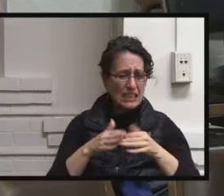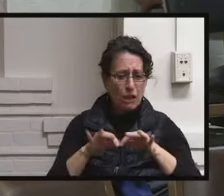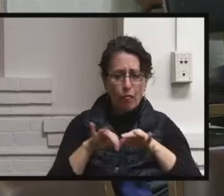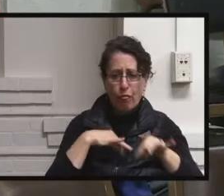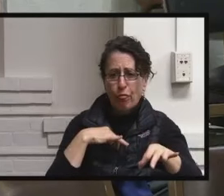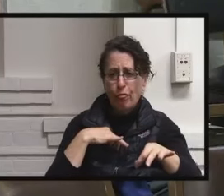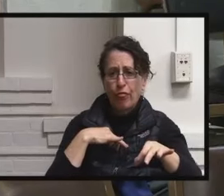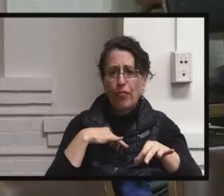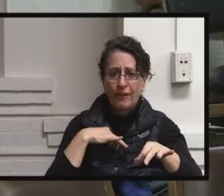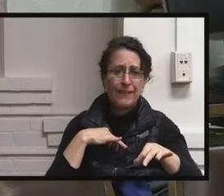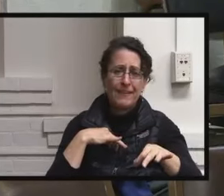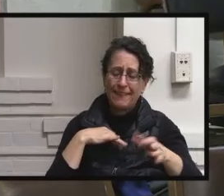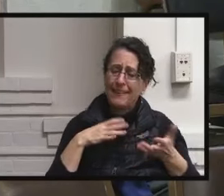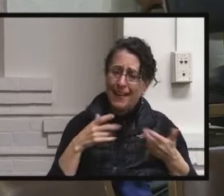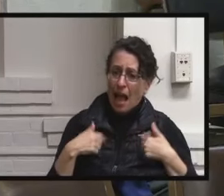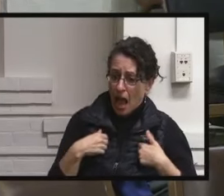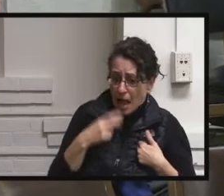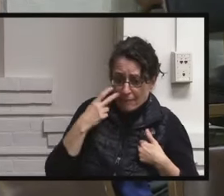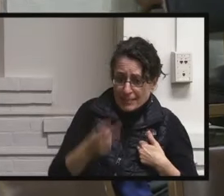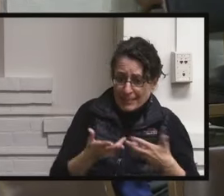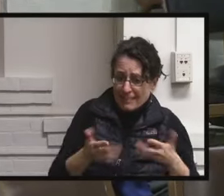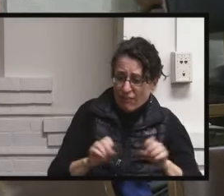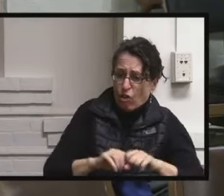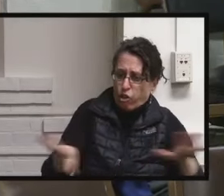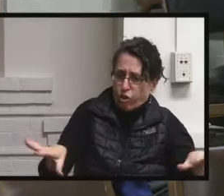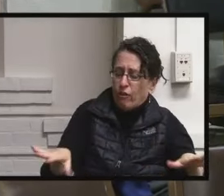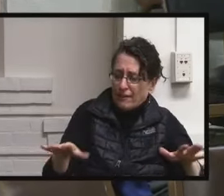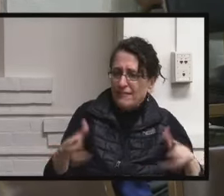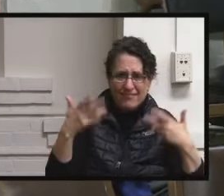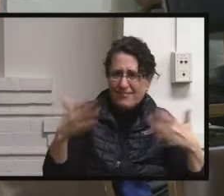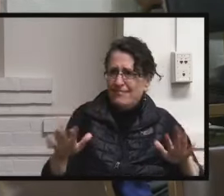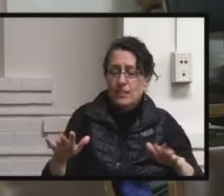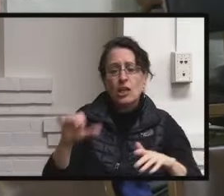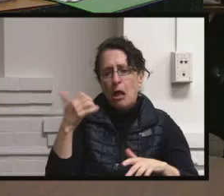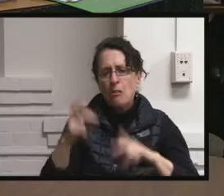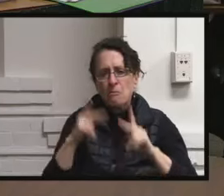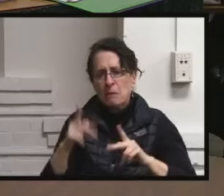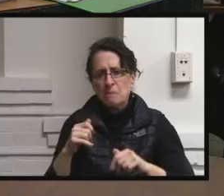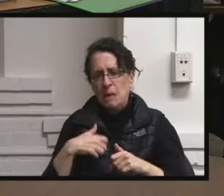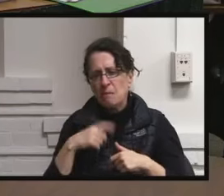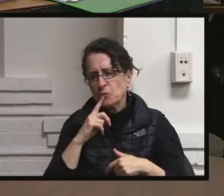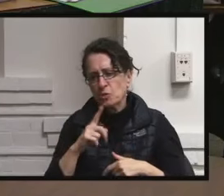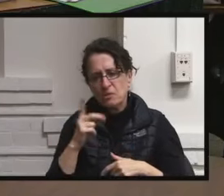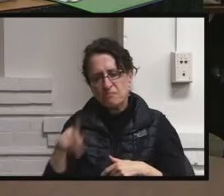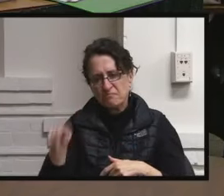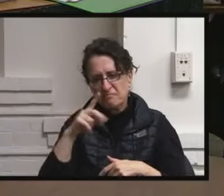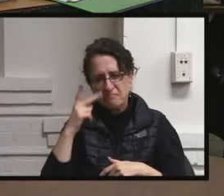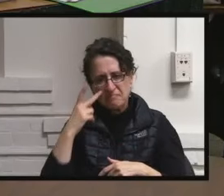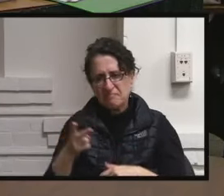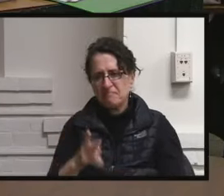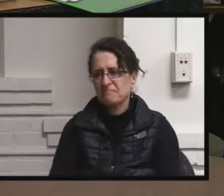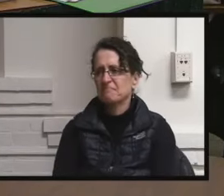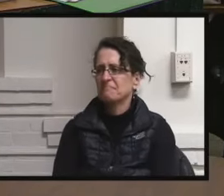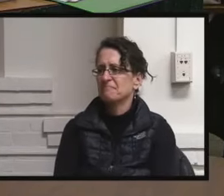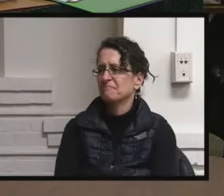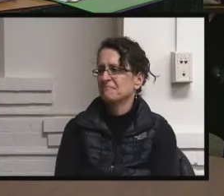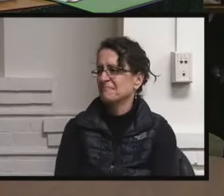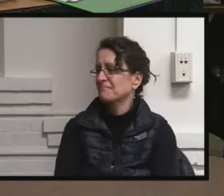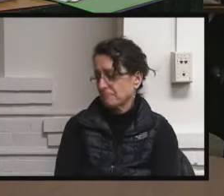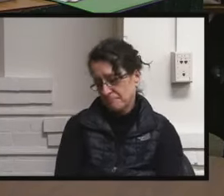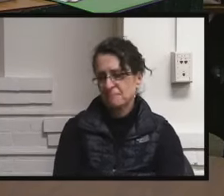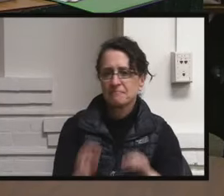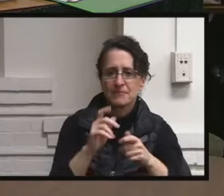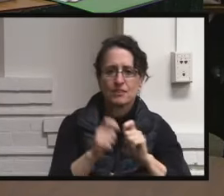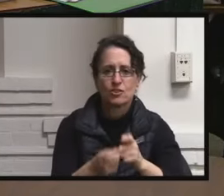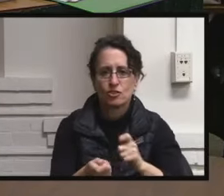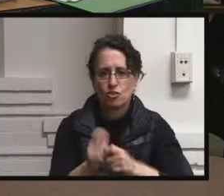sure other people have seen the shredded bags on the street. Can I just ask? Oh, go, you can go first. No, please, you go. Okay. Well,